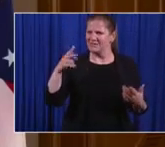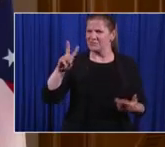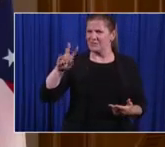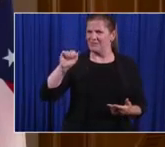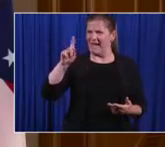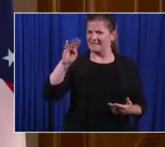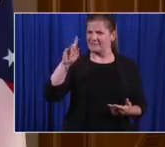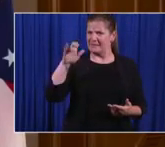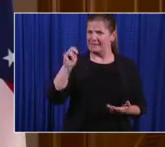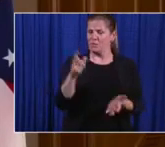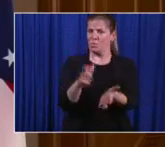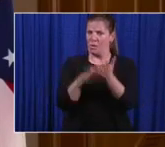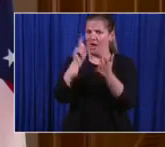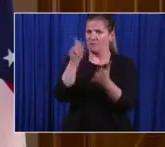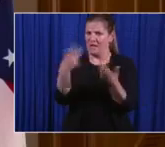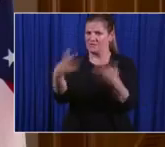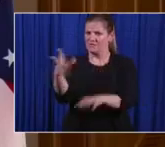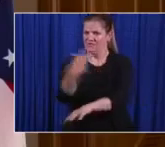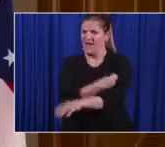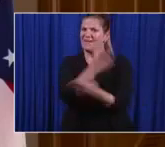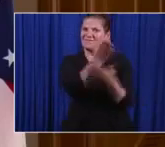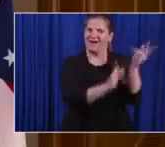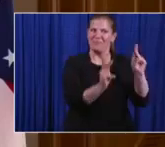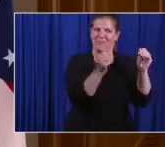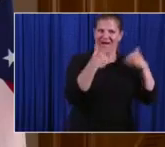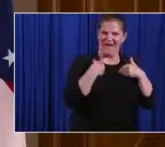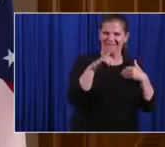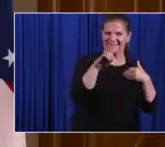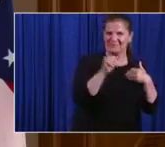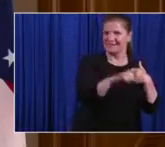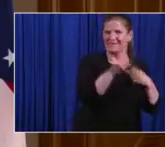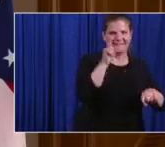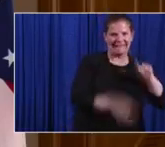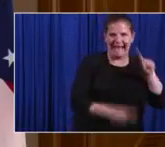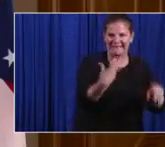requires vaccination, and some people cannot get that?